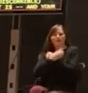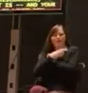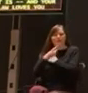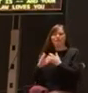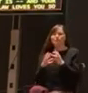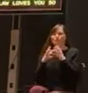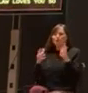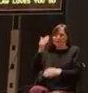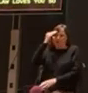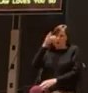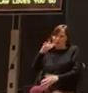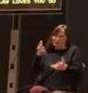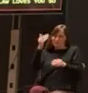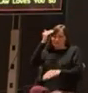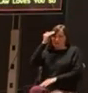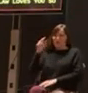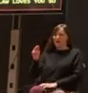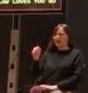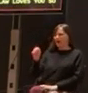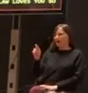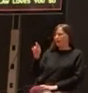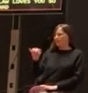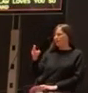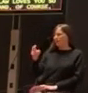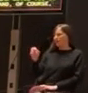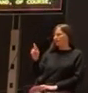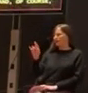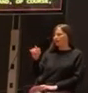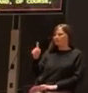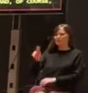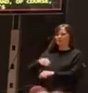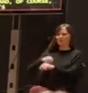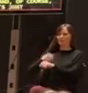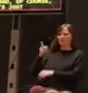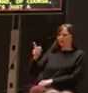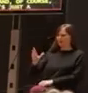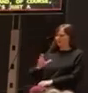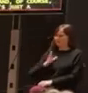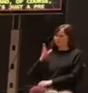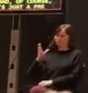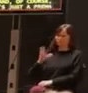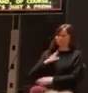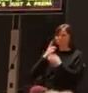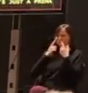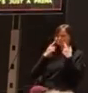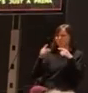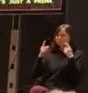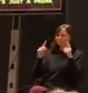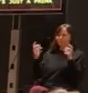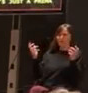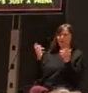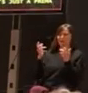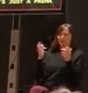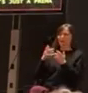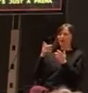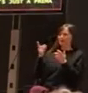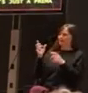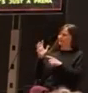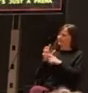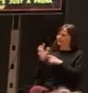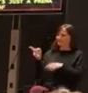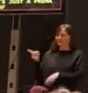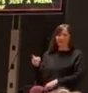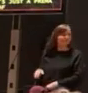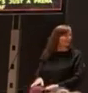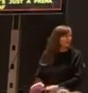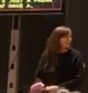that. Well. And of course, Mary Henry's just a prima donna, diva, writing machine, so. Well, she's my